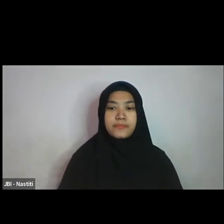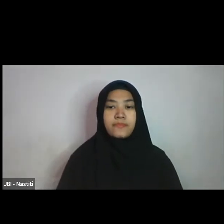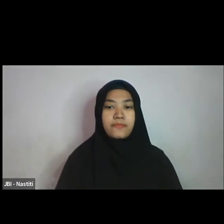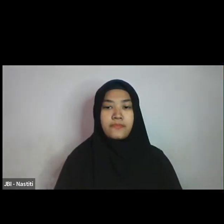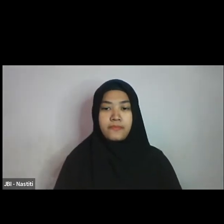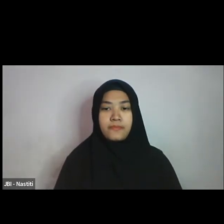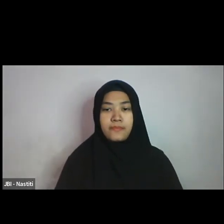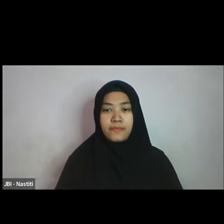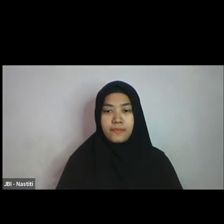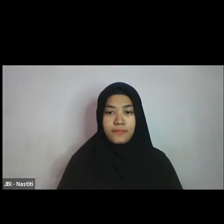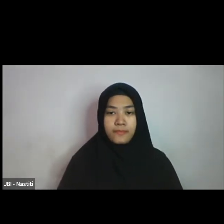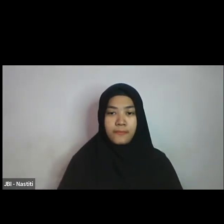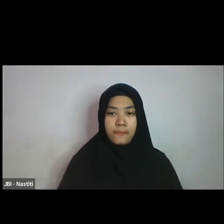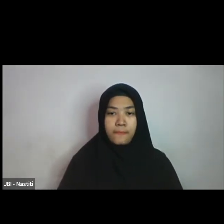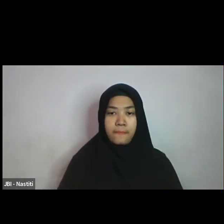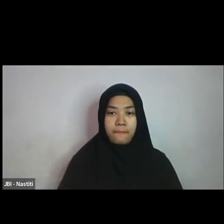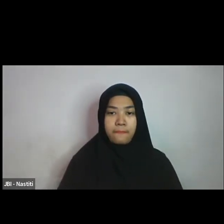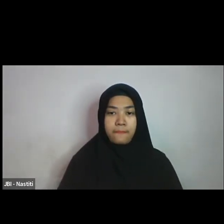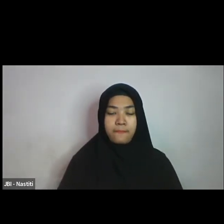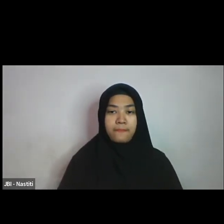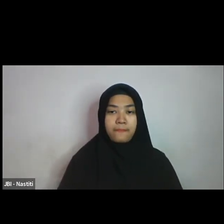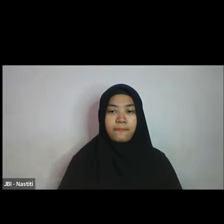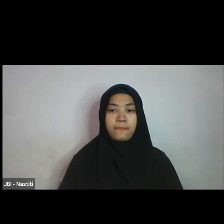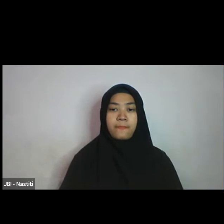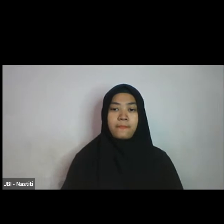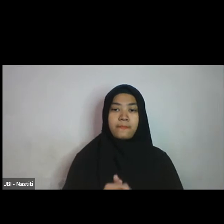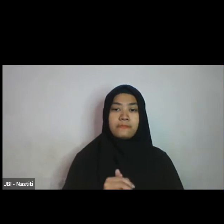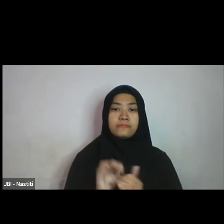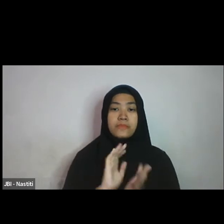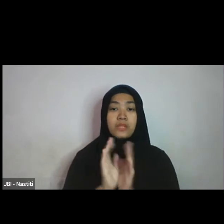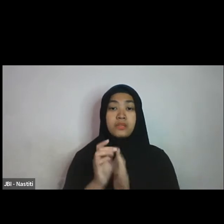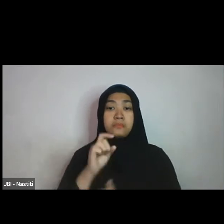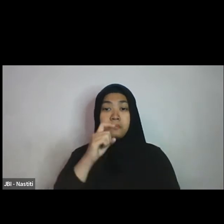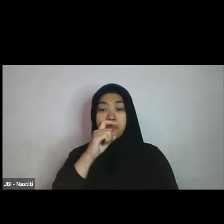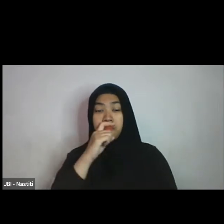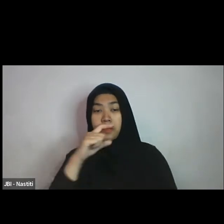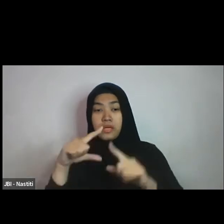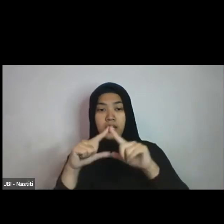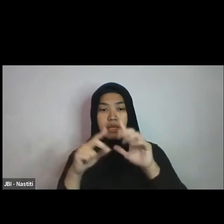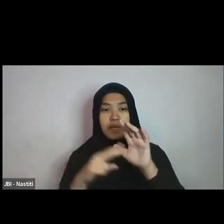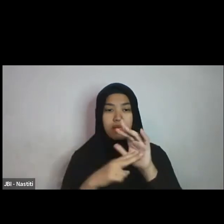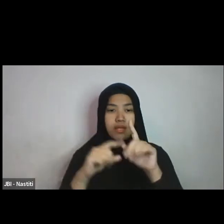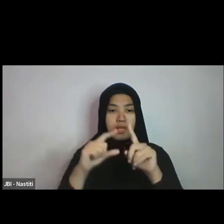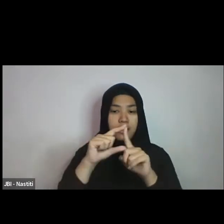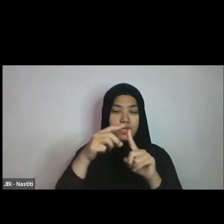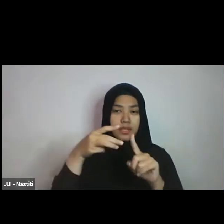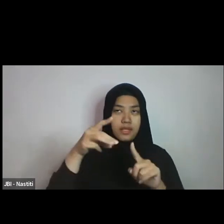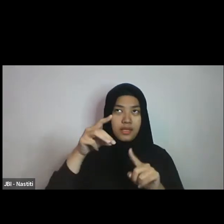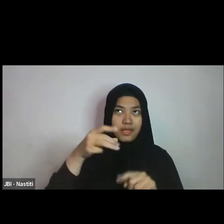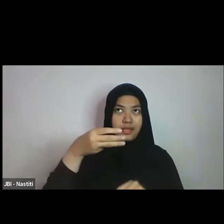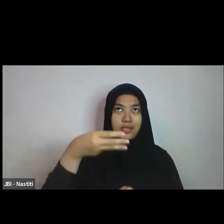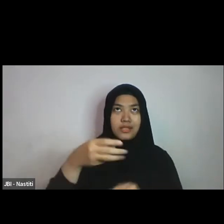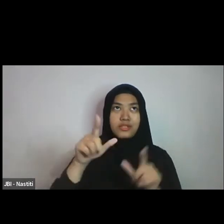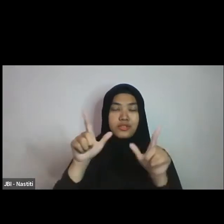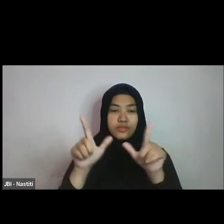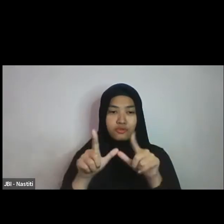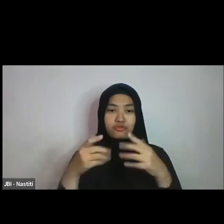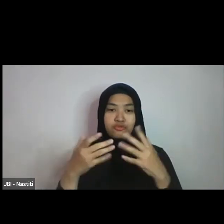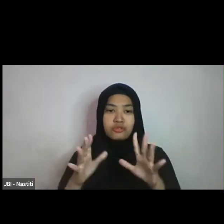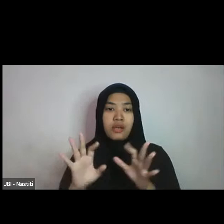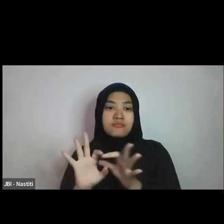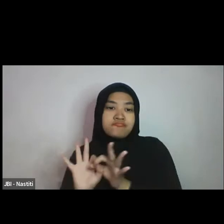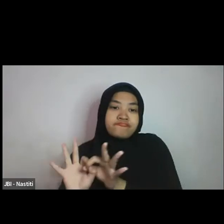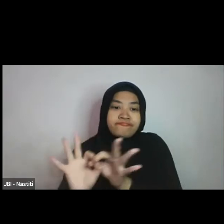Cross University Health Center. So Pak Hendru ternyata juga sudah mempunyai kolaborasi dengan dosen